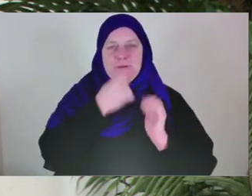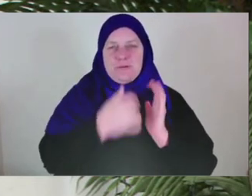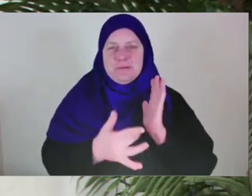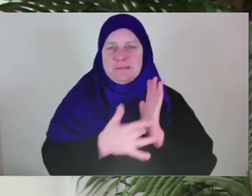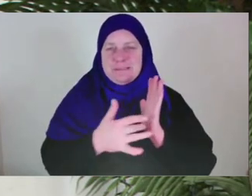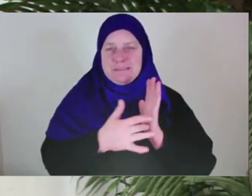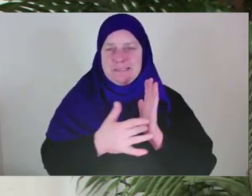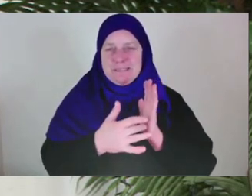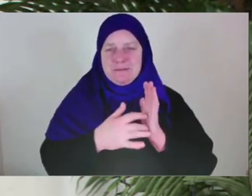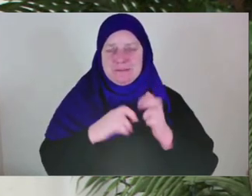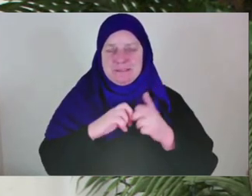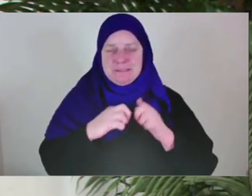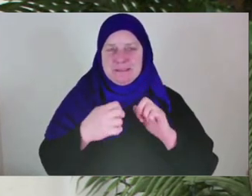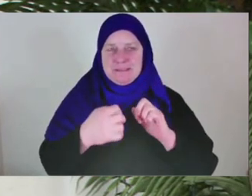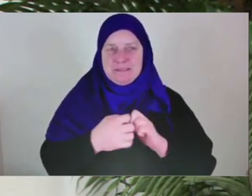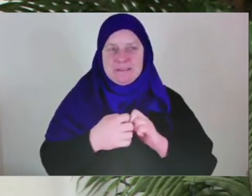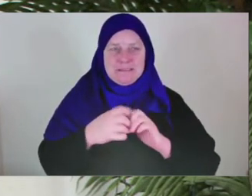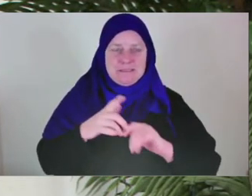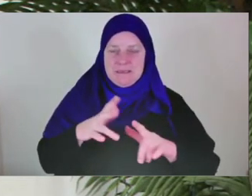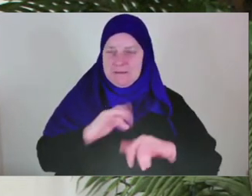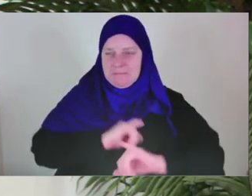with some terrible echo and sound